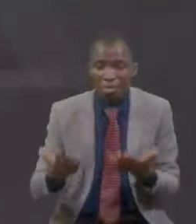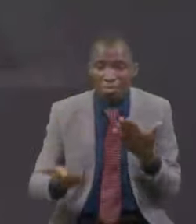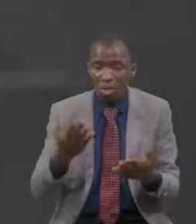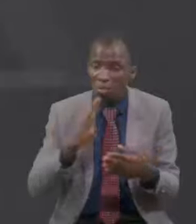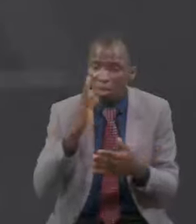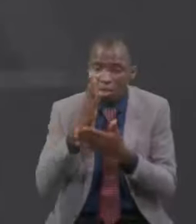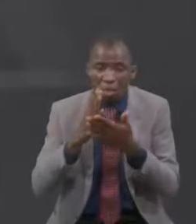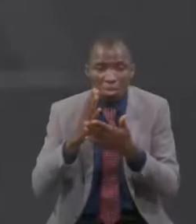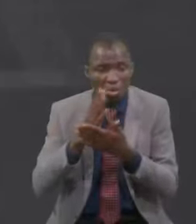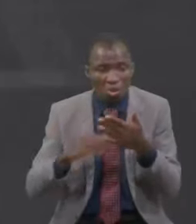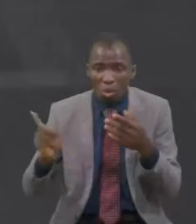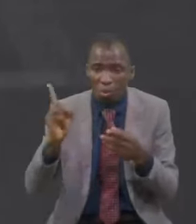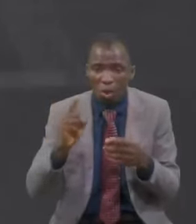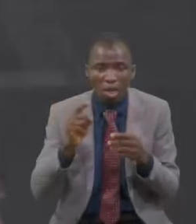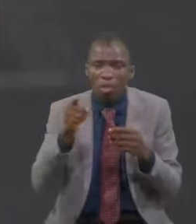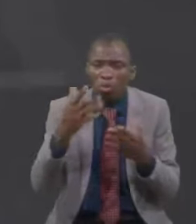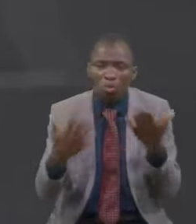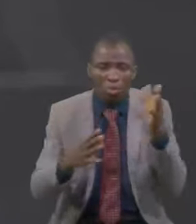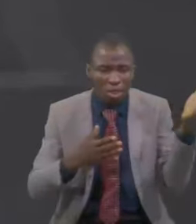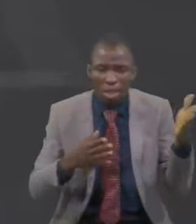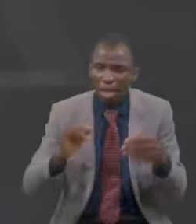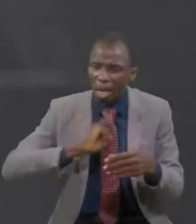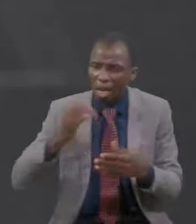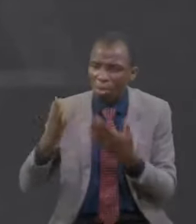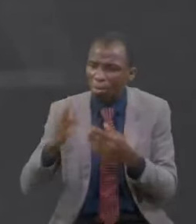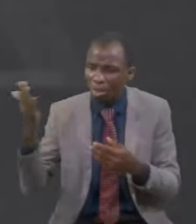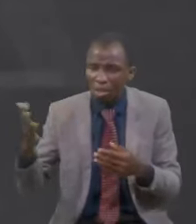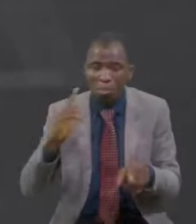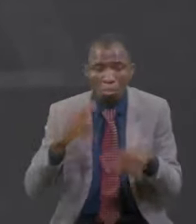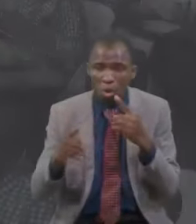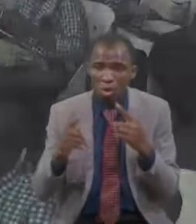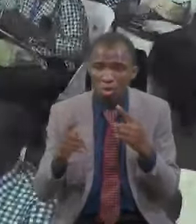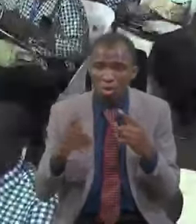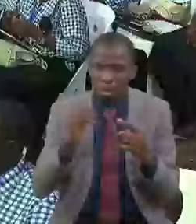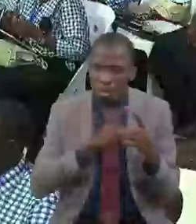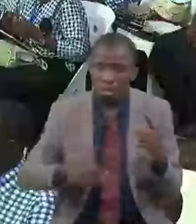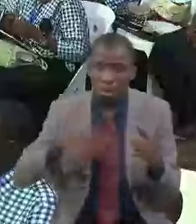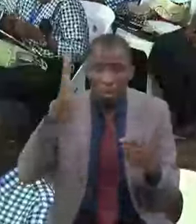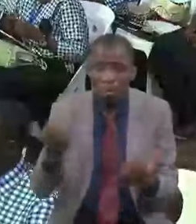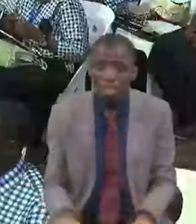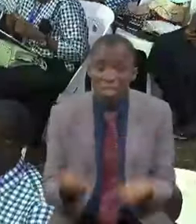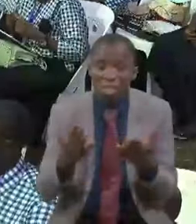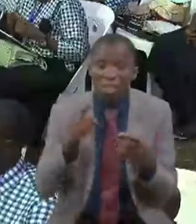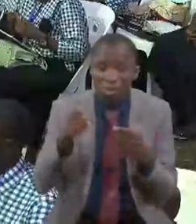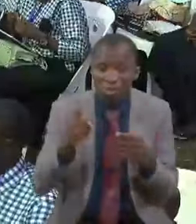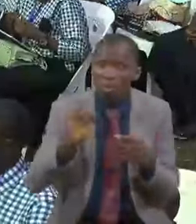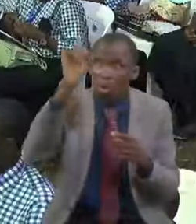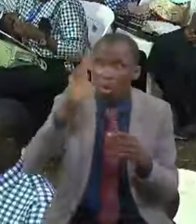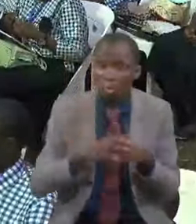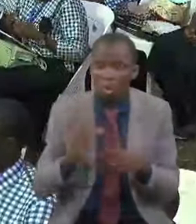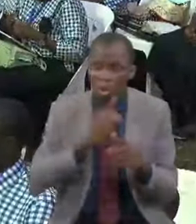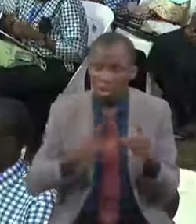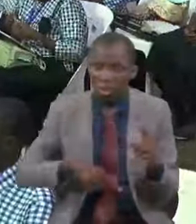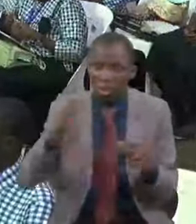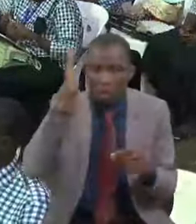you may be there. The Lord will raise you up. The Lord will